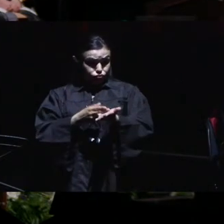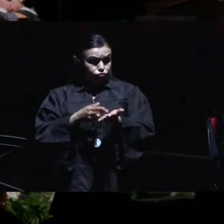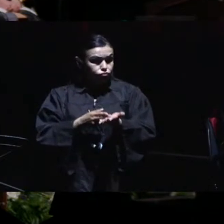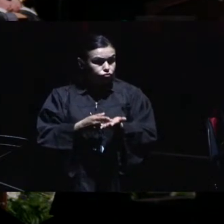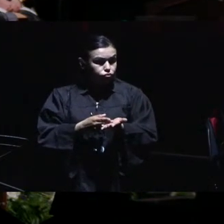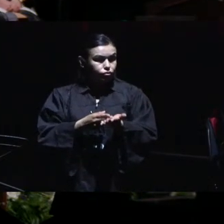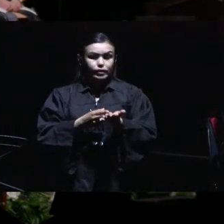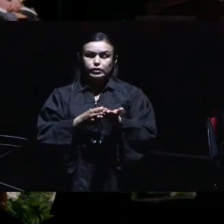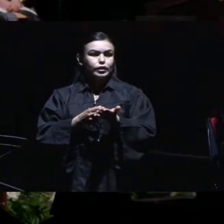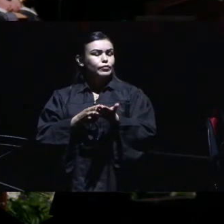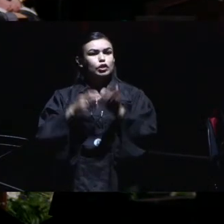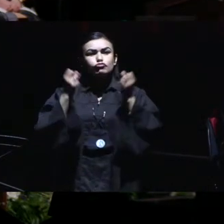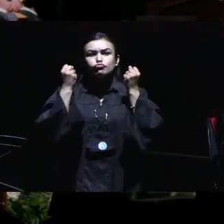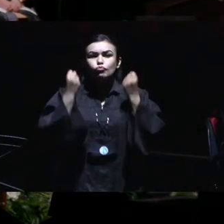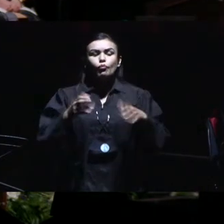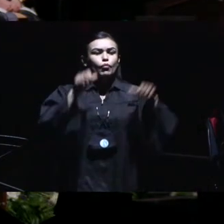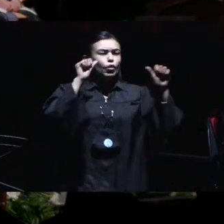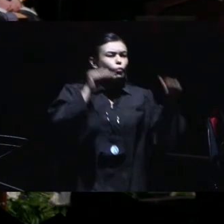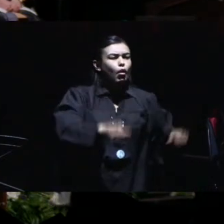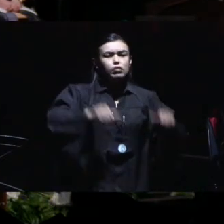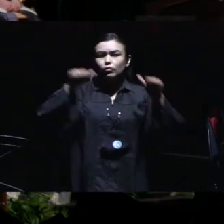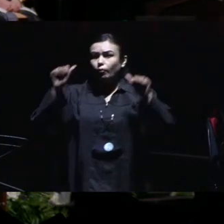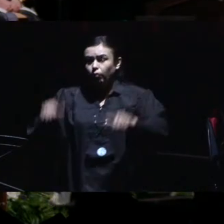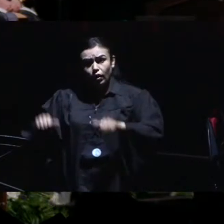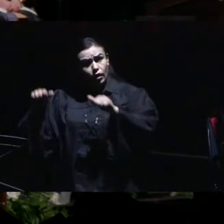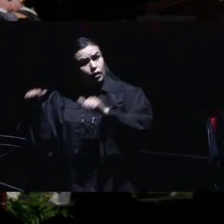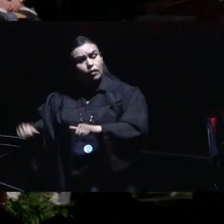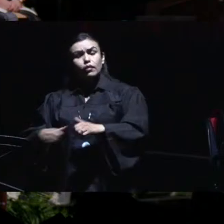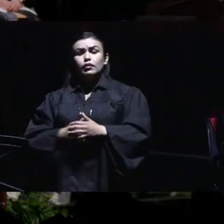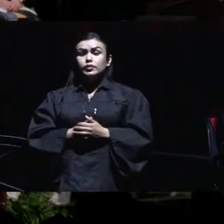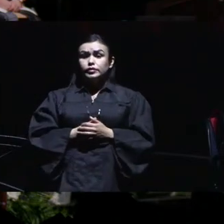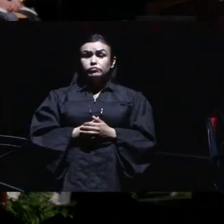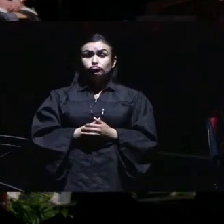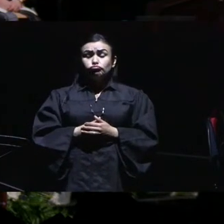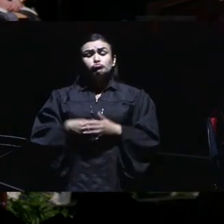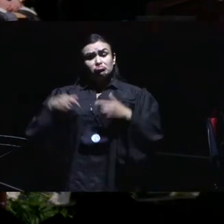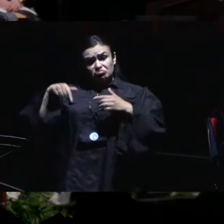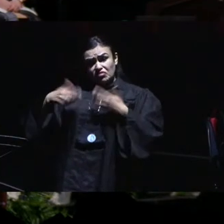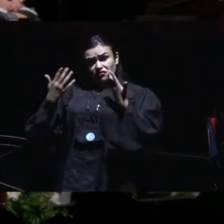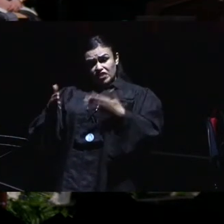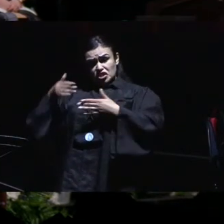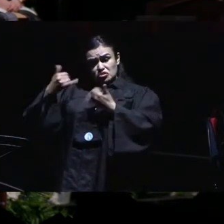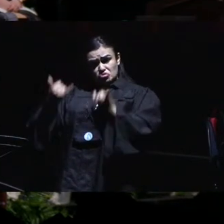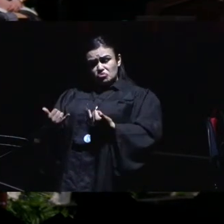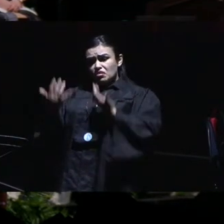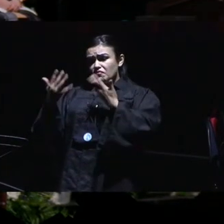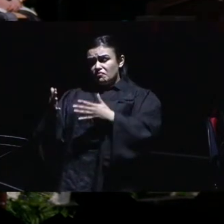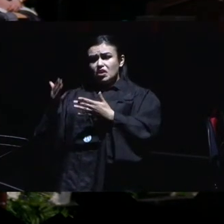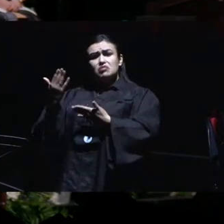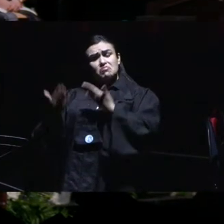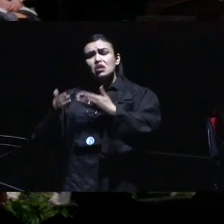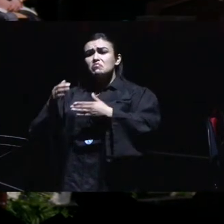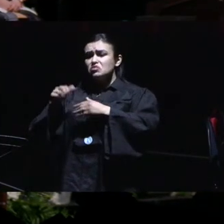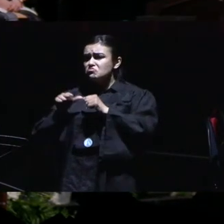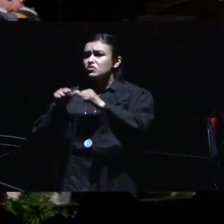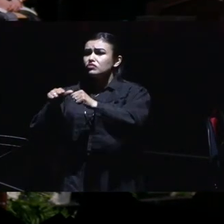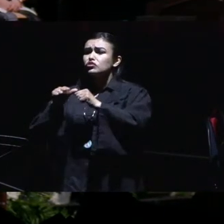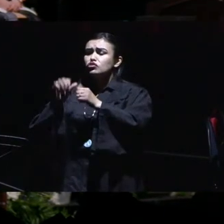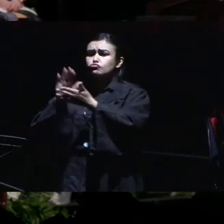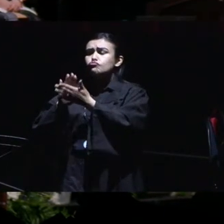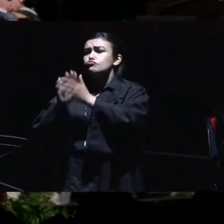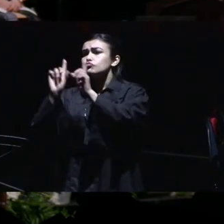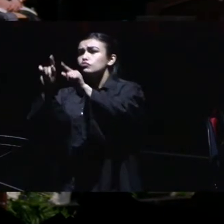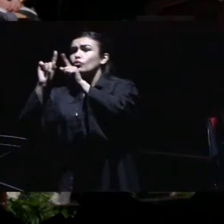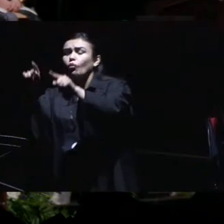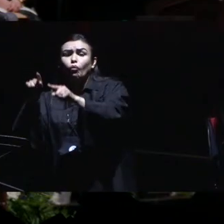end in possibilities. After today, some of you will continue with your education. Others will go back to the